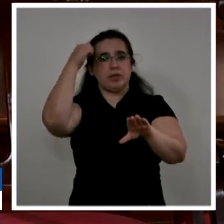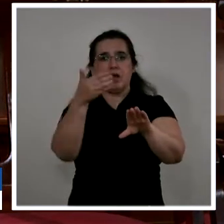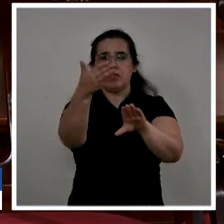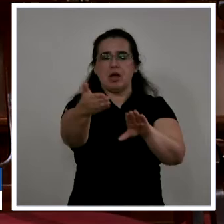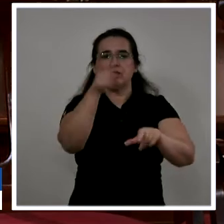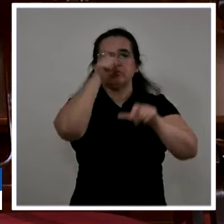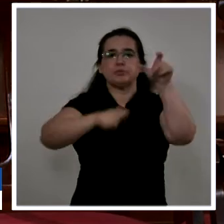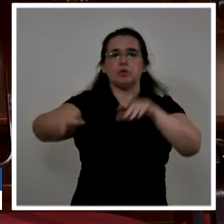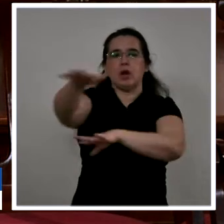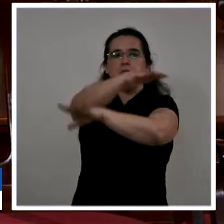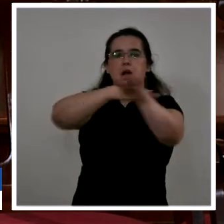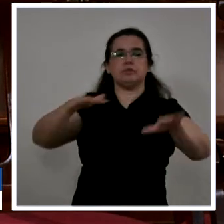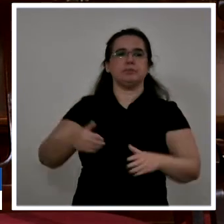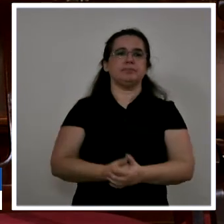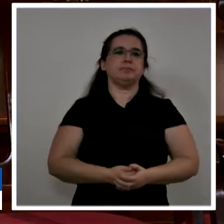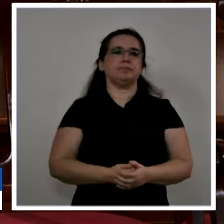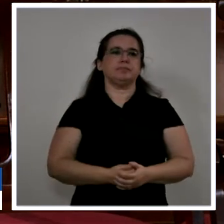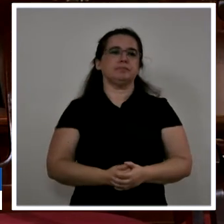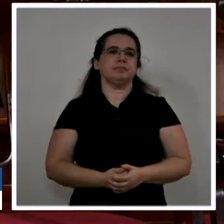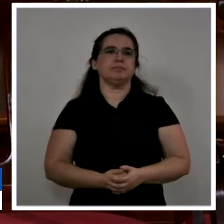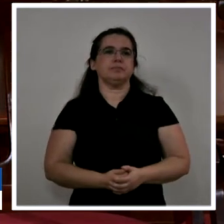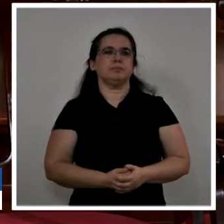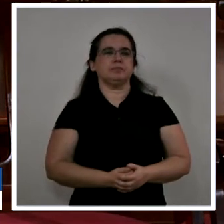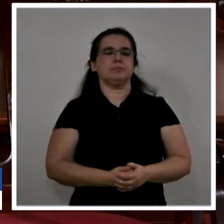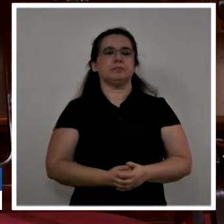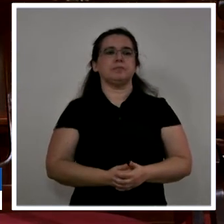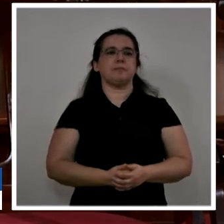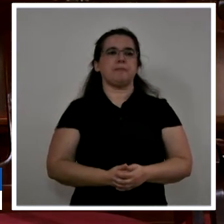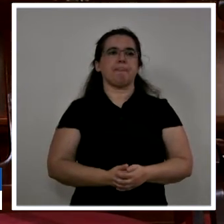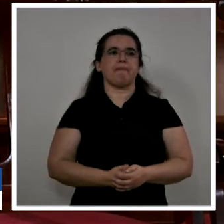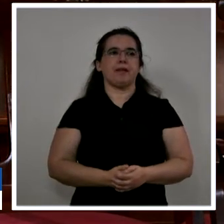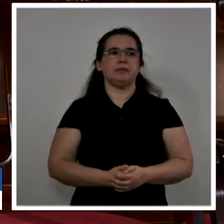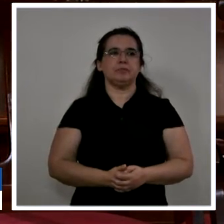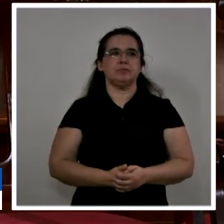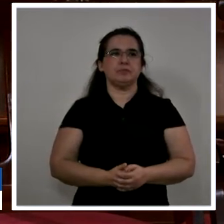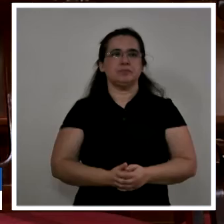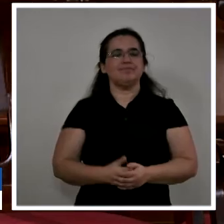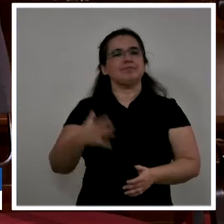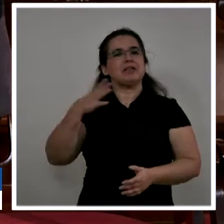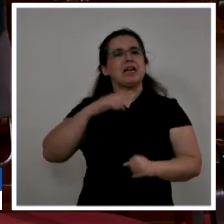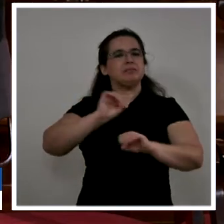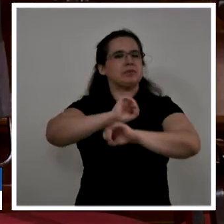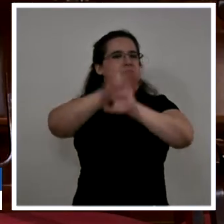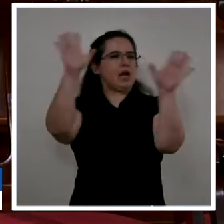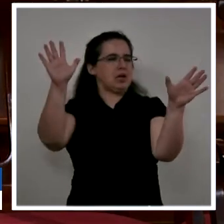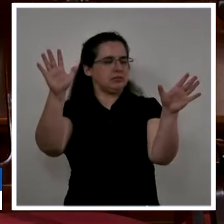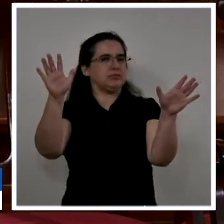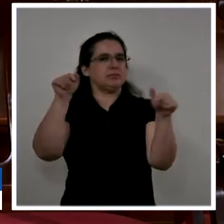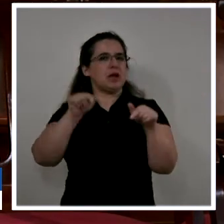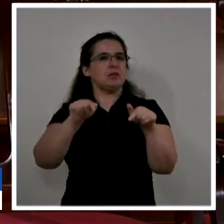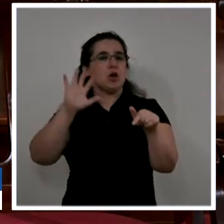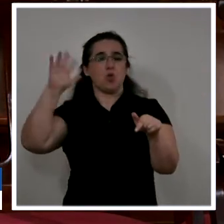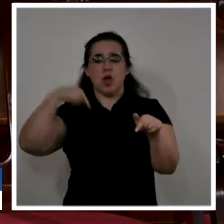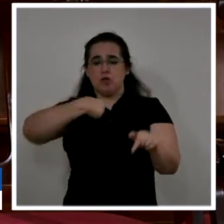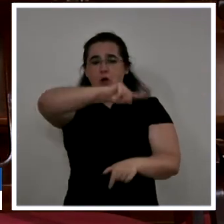one thing I want to clarify is that when we came into this world, e eu quero clarificar, deixar muito claro que quando